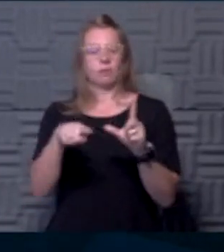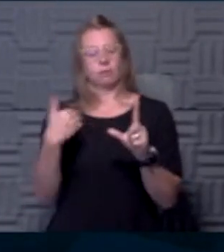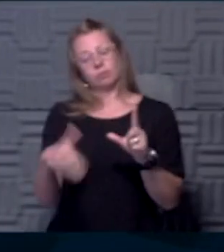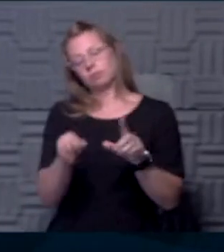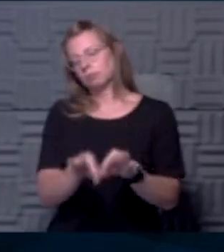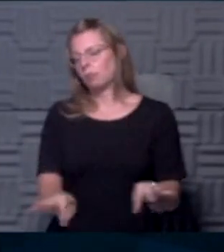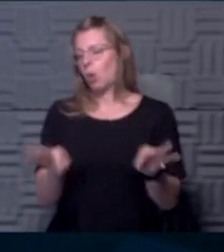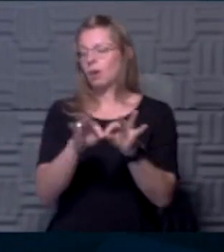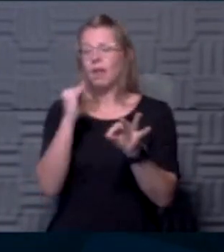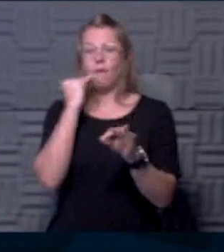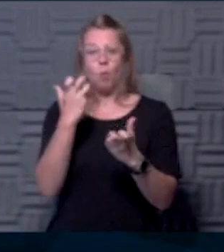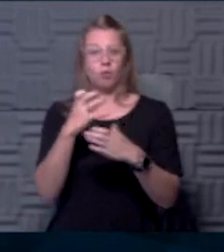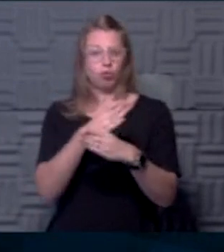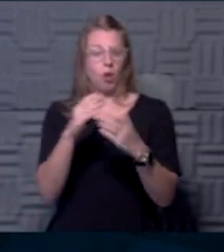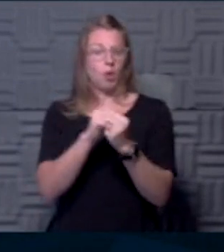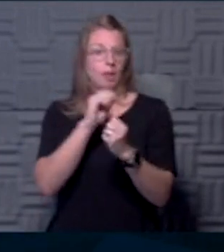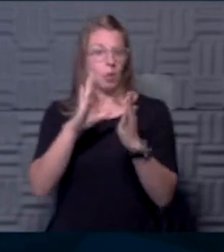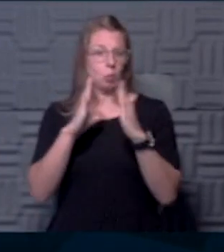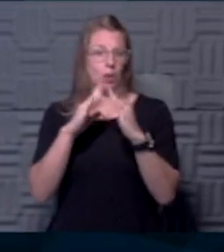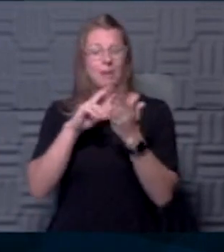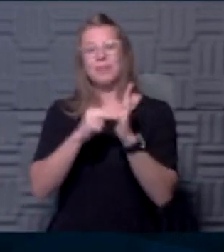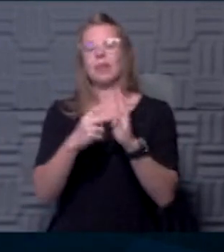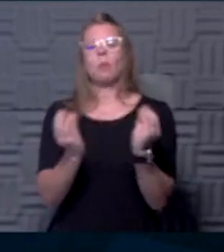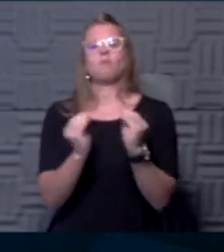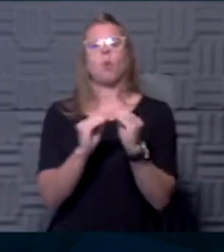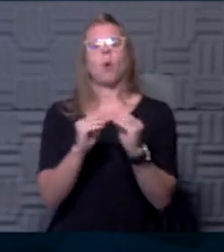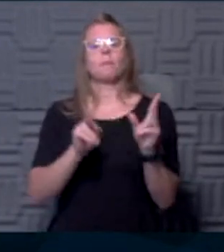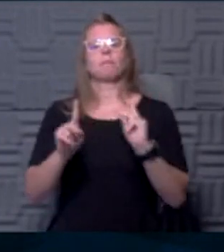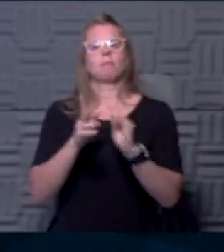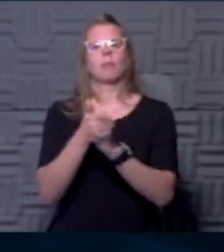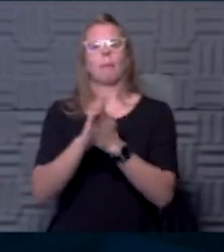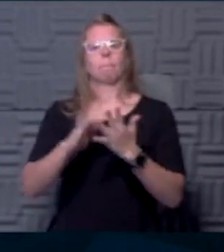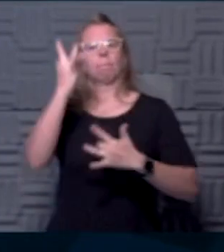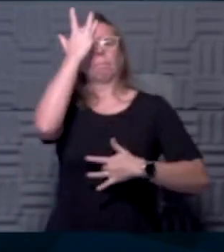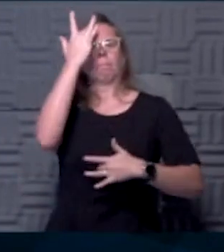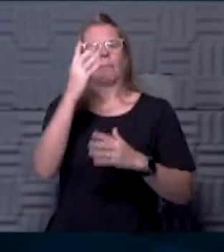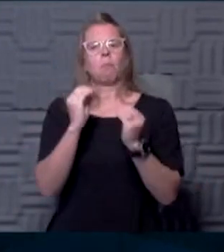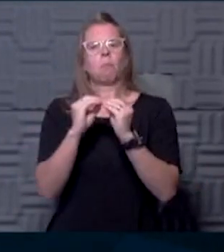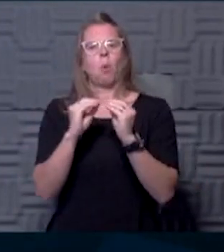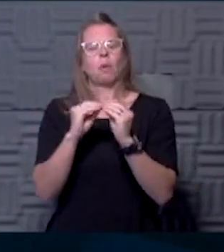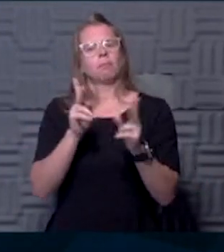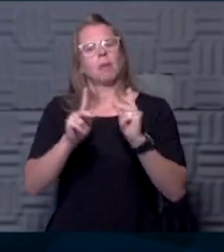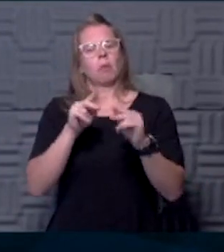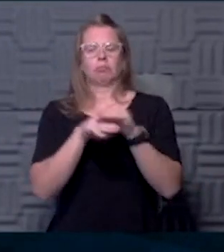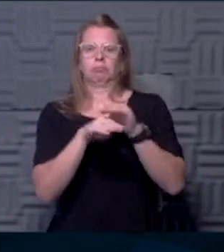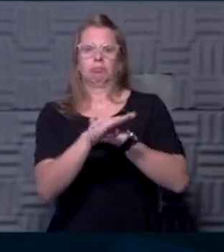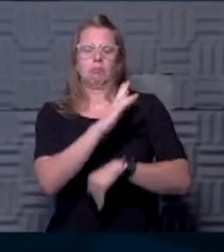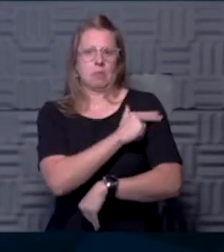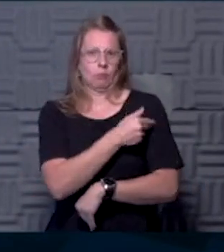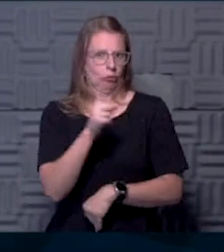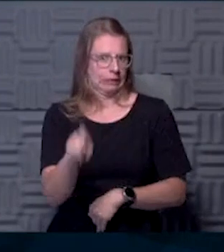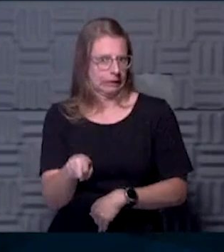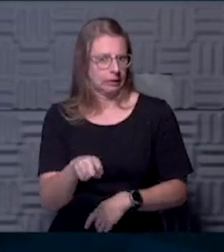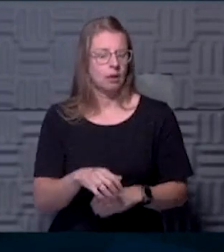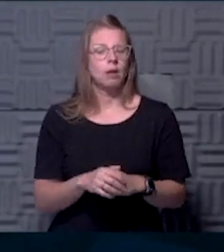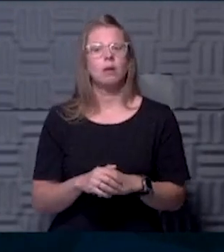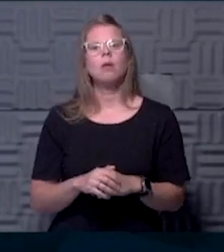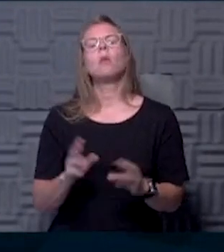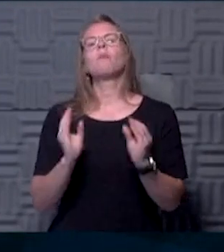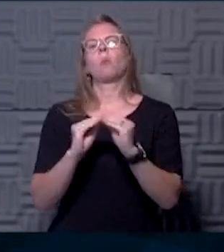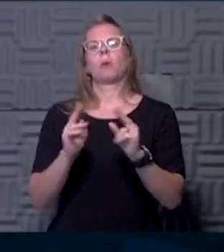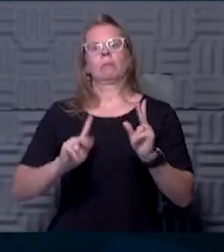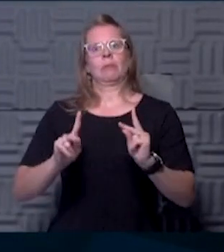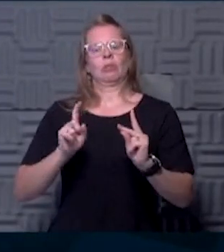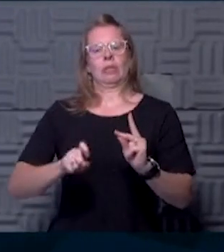with the community, it's that there are more people getting ill. There are more people needing to come to the hospital. There are more